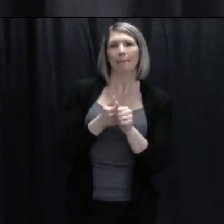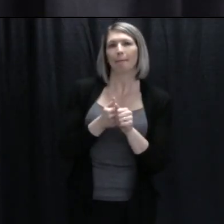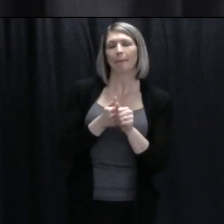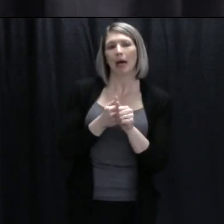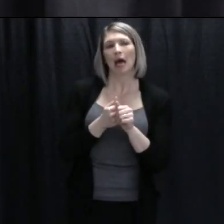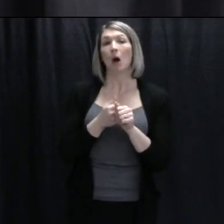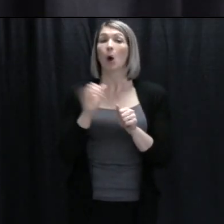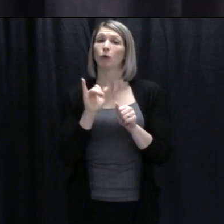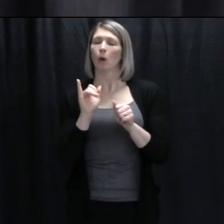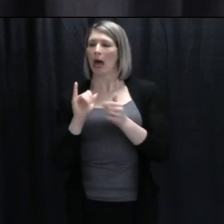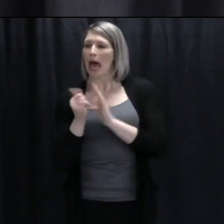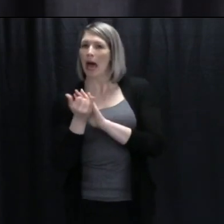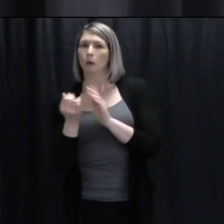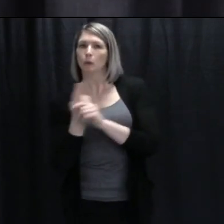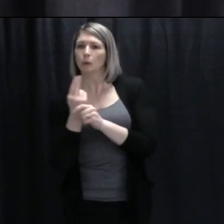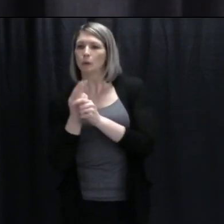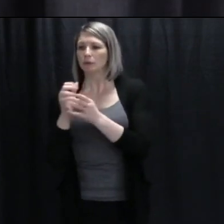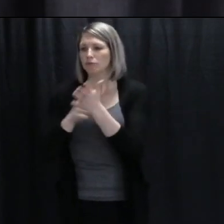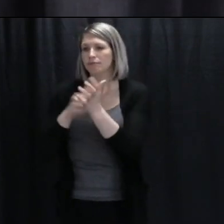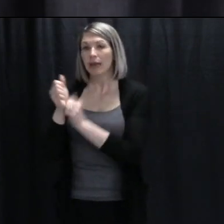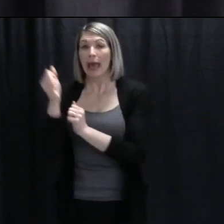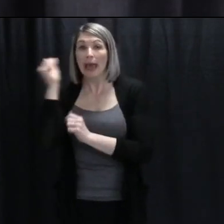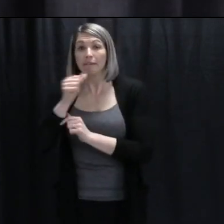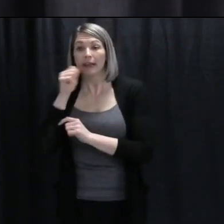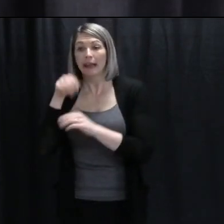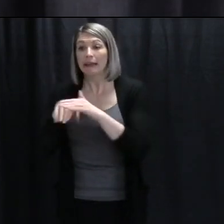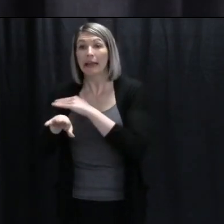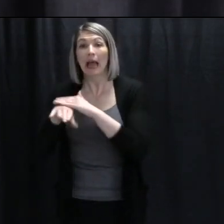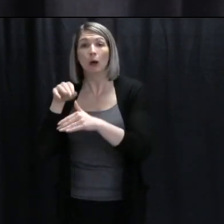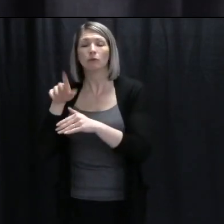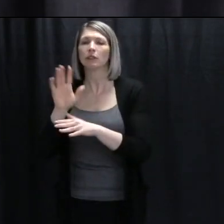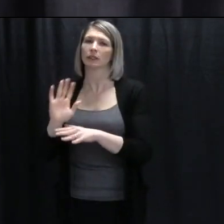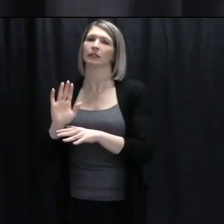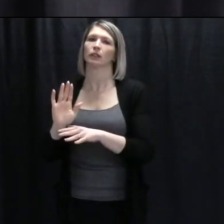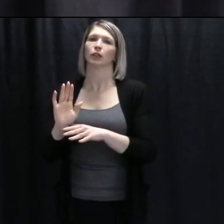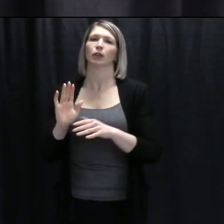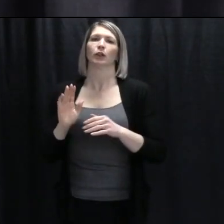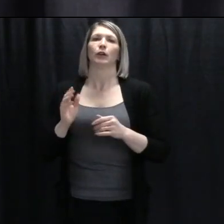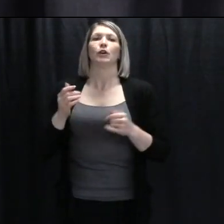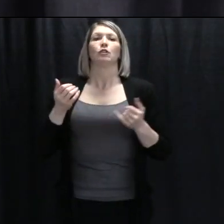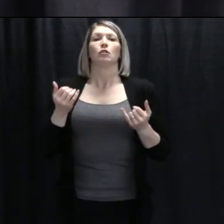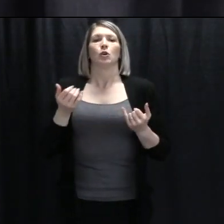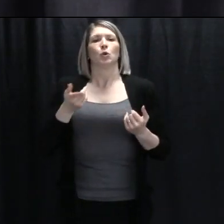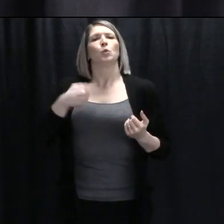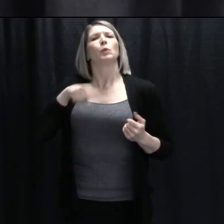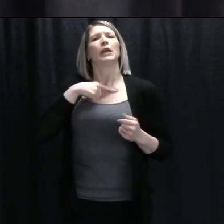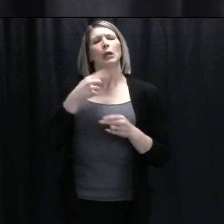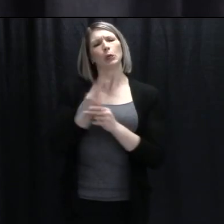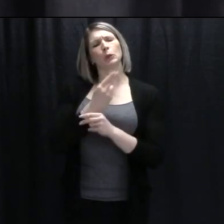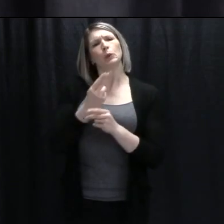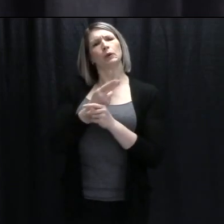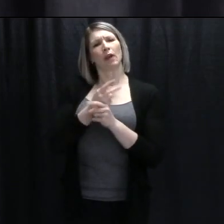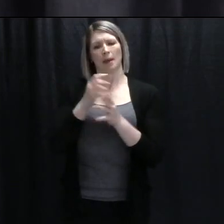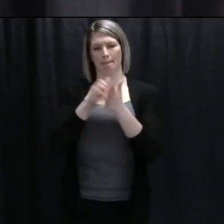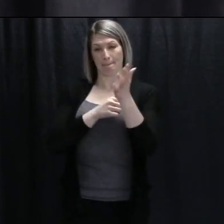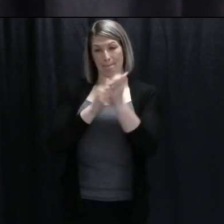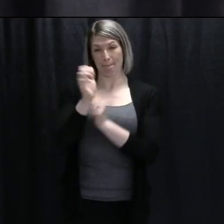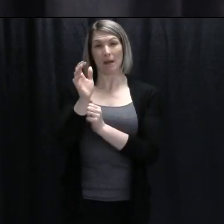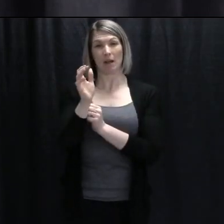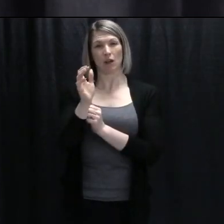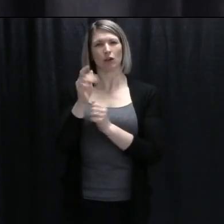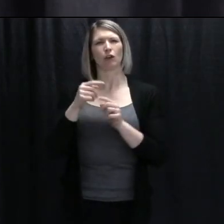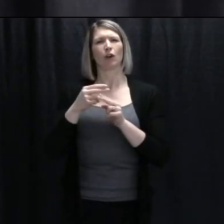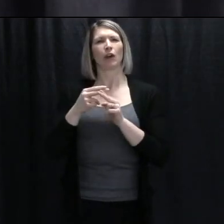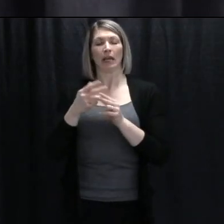to use it on the basis of evidence. Our problem is what's called burn rate. It is being used at a rate that is up to 6